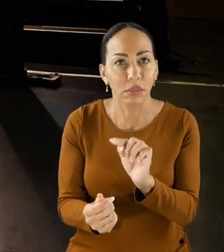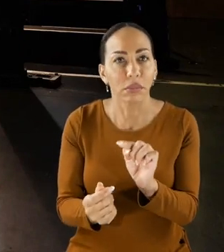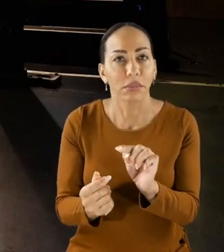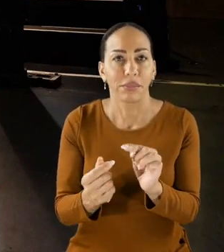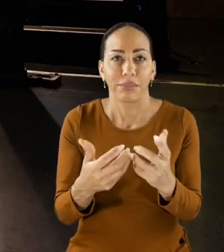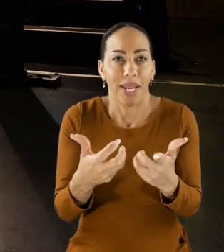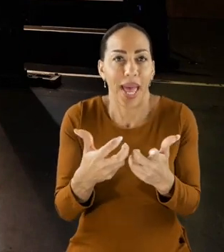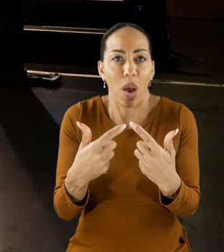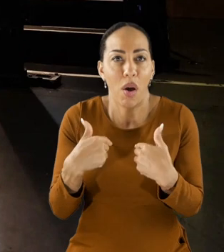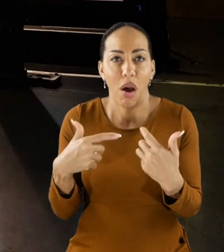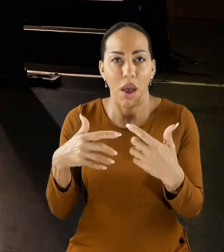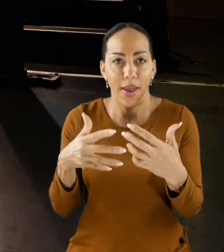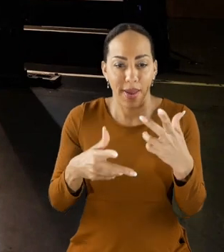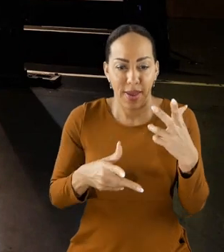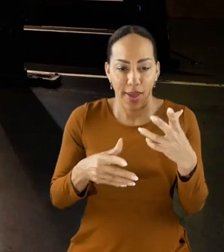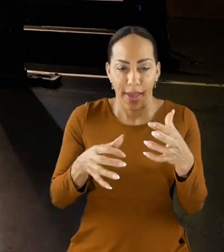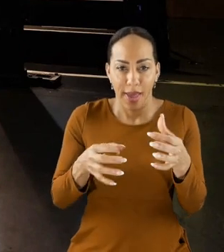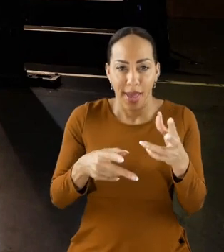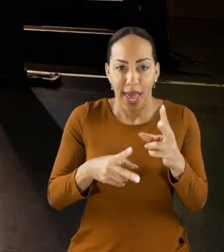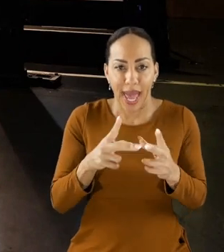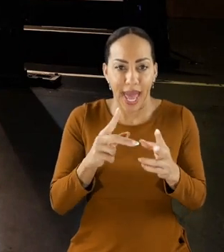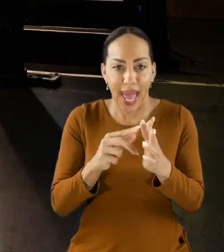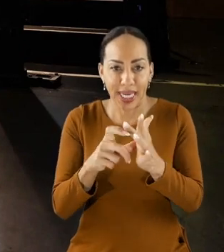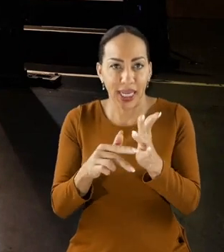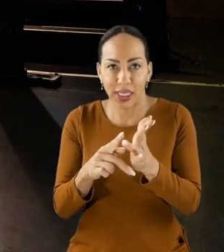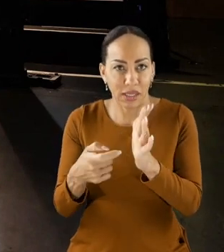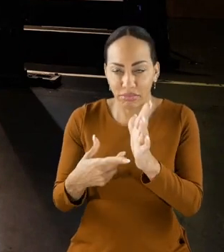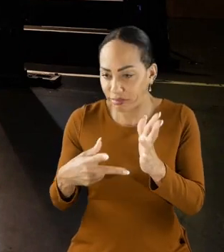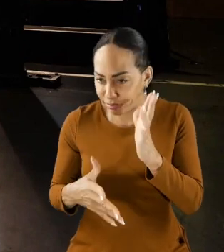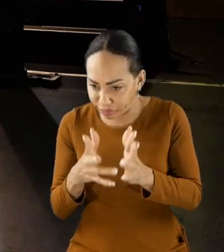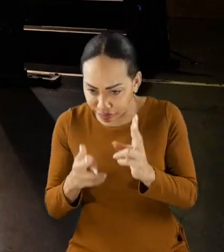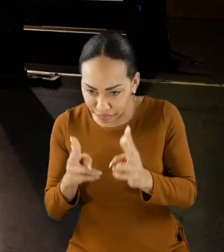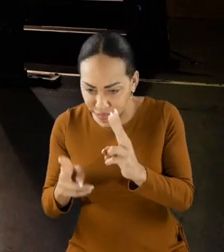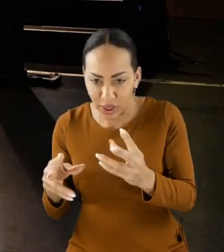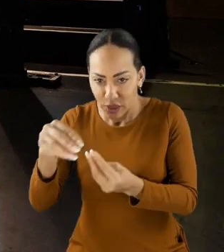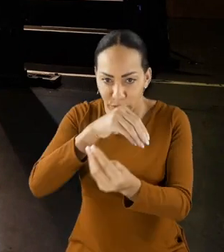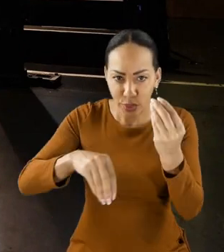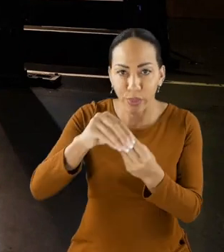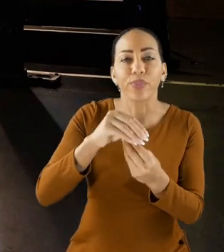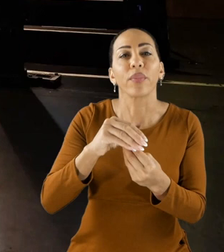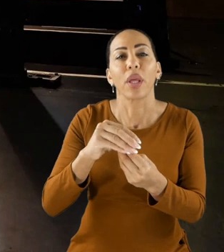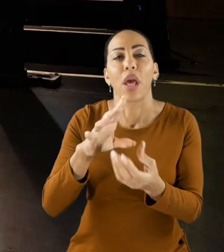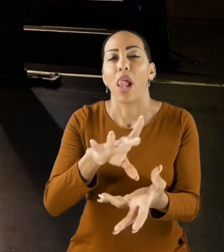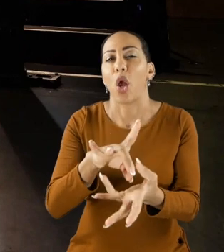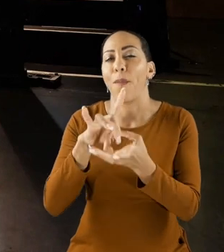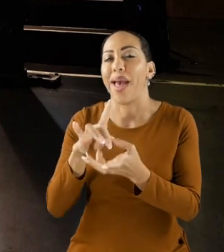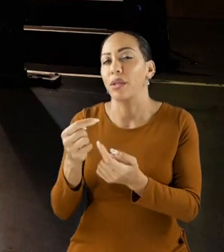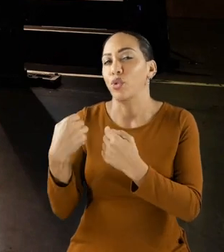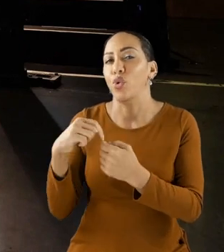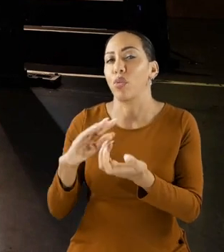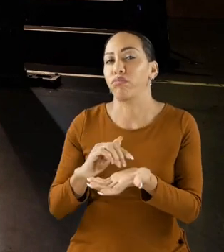those are just some examples of how I've mixed you and put you in and brought you into this feed. But let me go back to